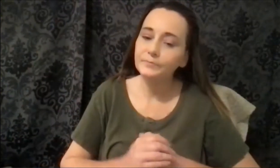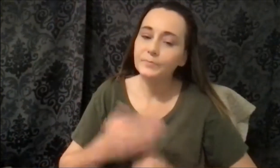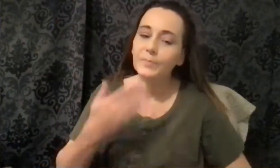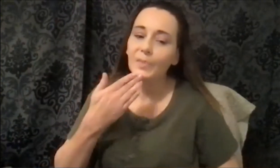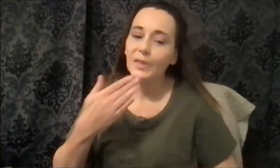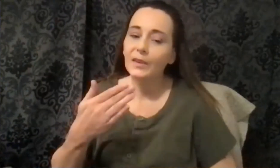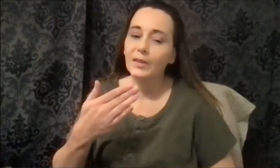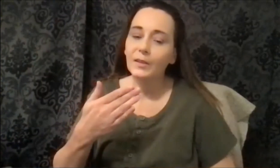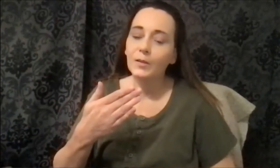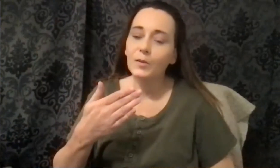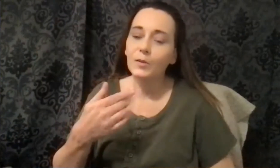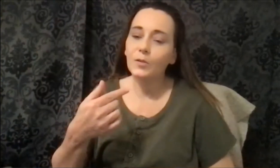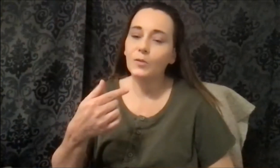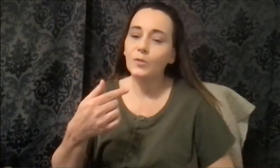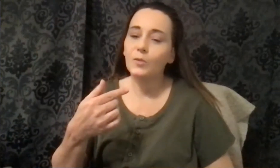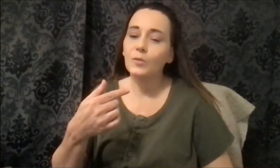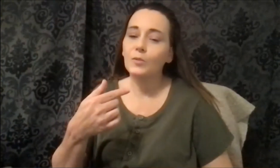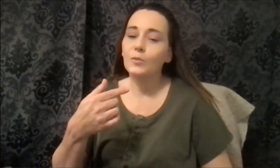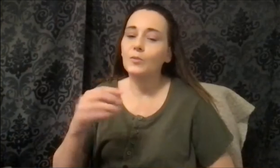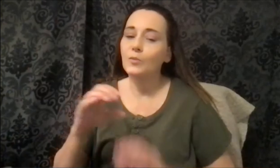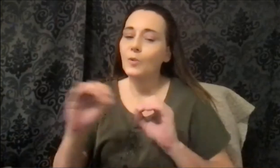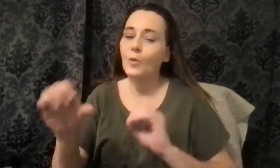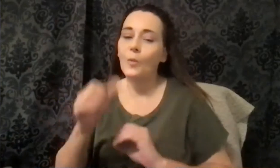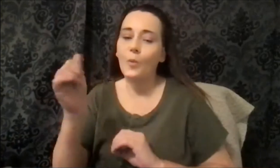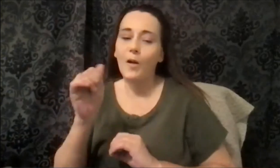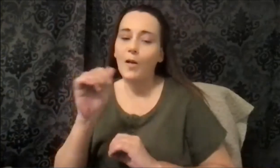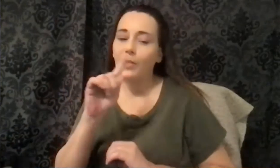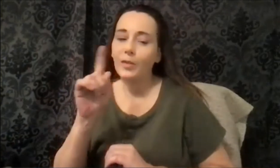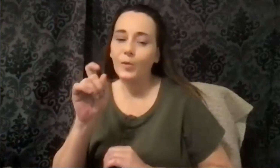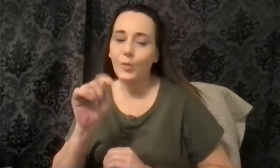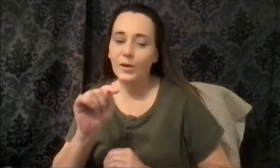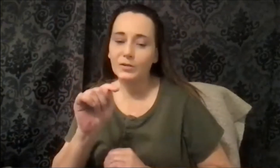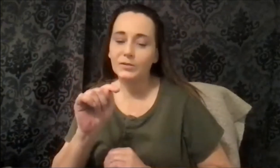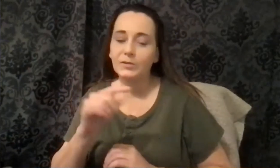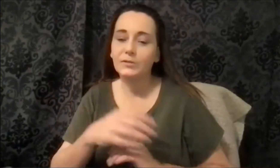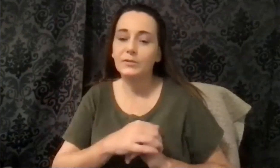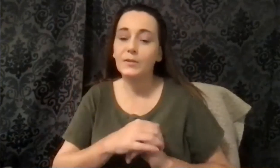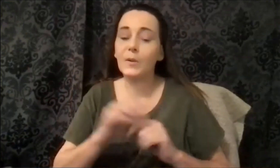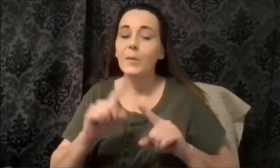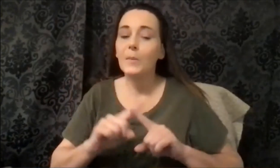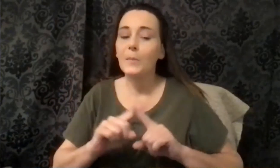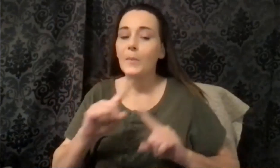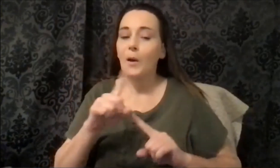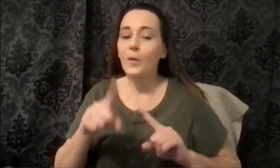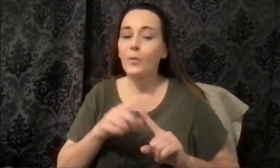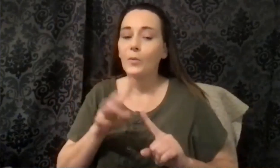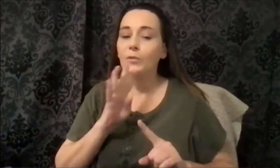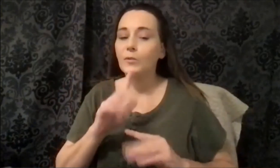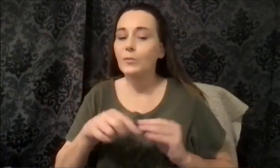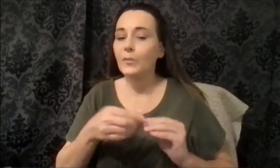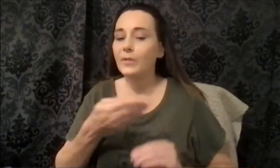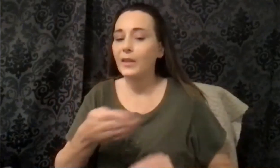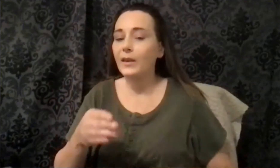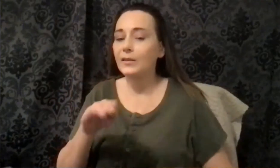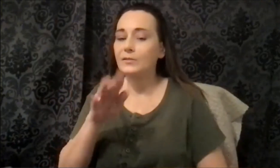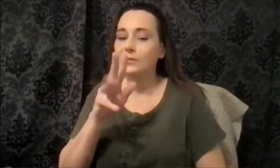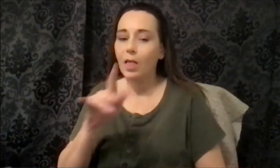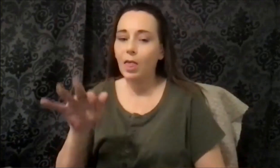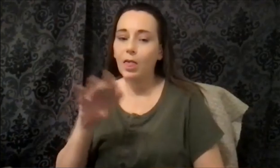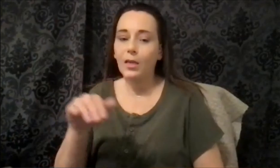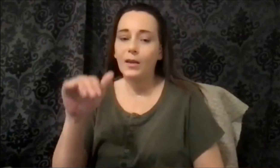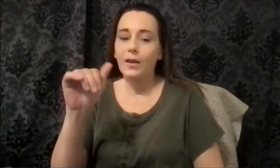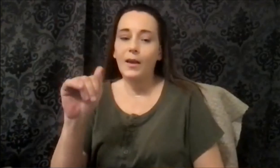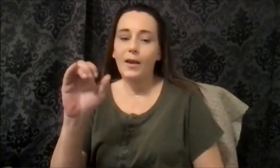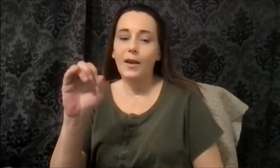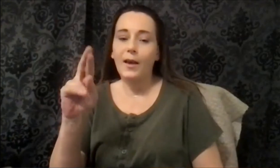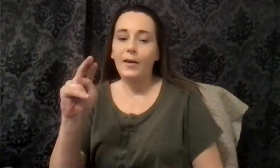are no other questions, but I have been asked, and this is when we speak on stuff, acronyms. Not everyone understands the